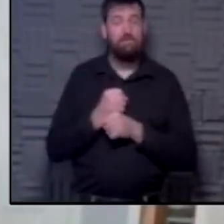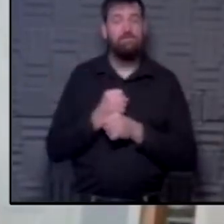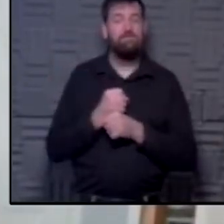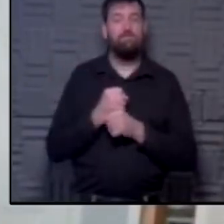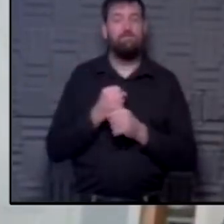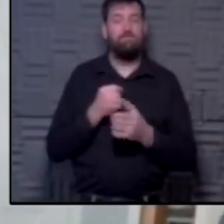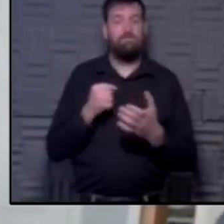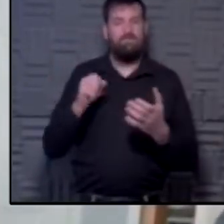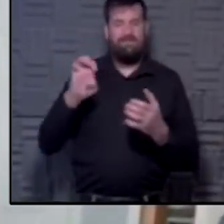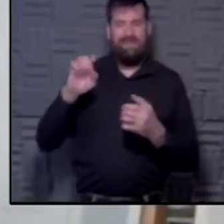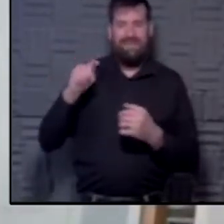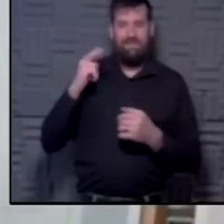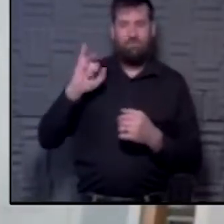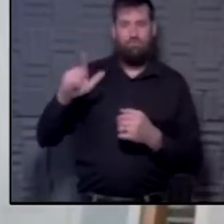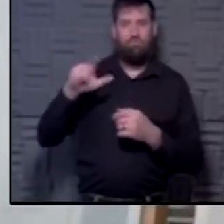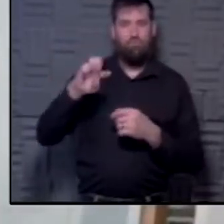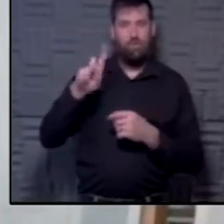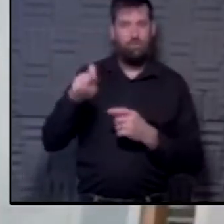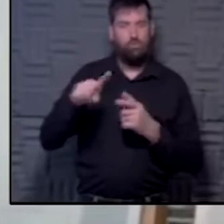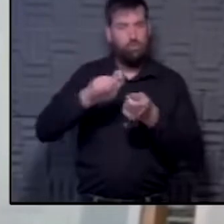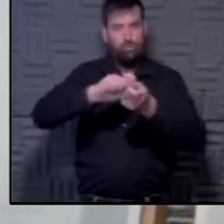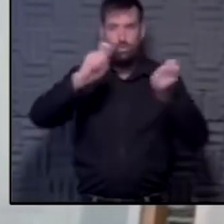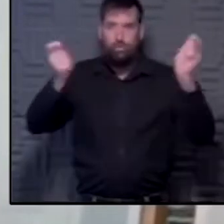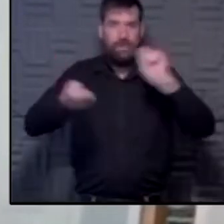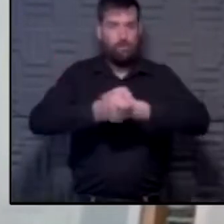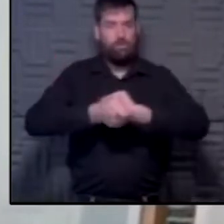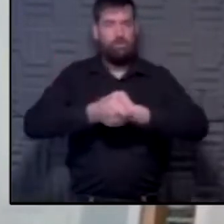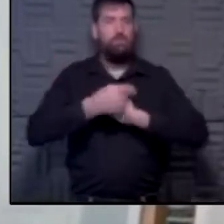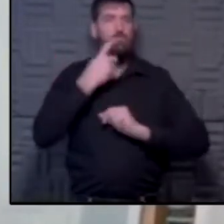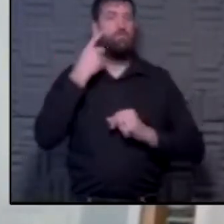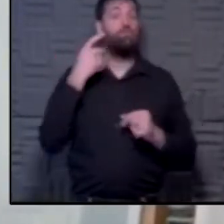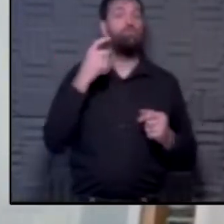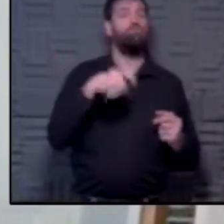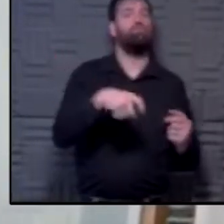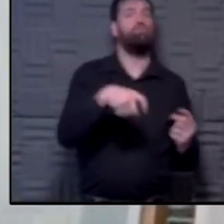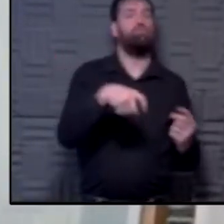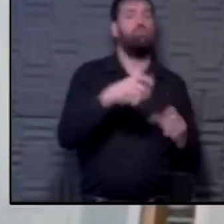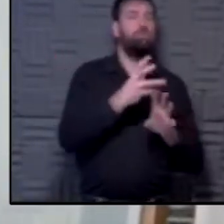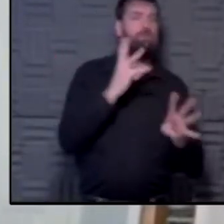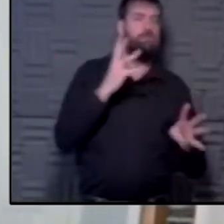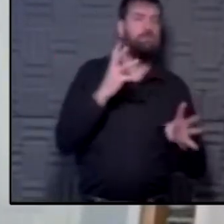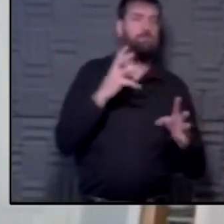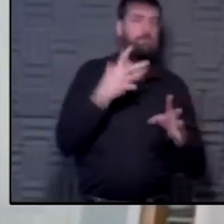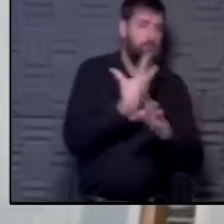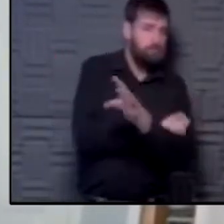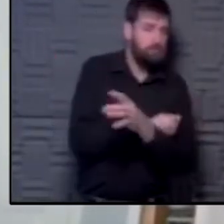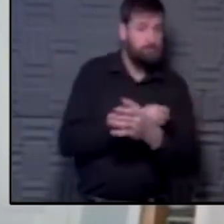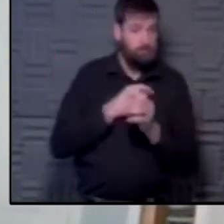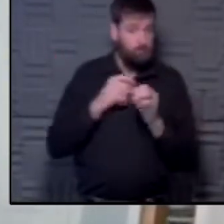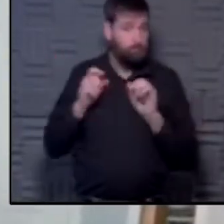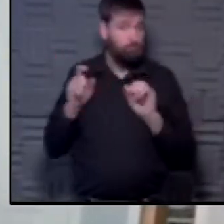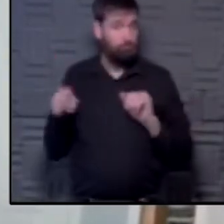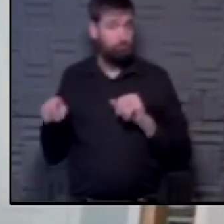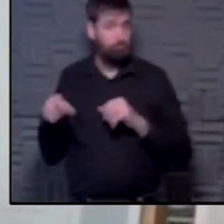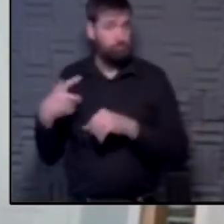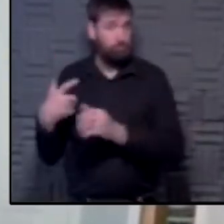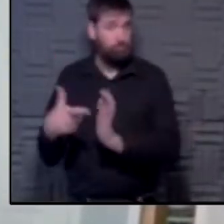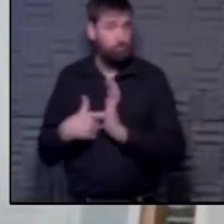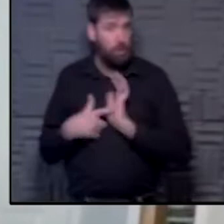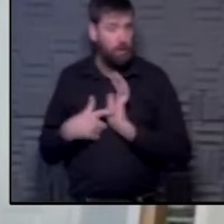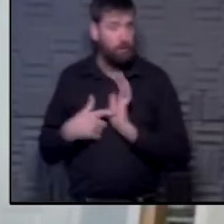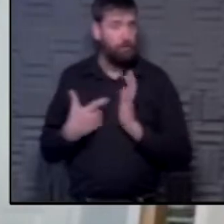the ethical question changes in terms of the oughts. Ought you to get in line, and ought you to be able to require this now? So it's a different set